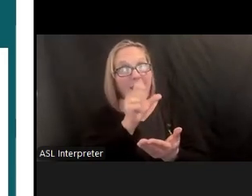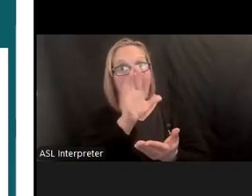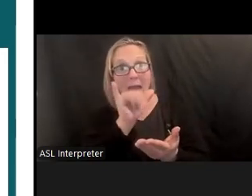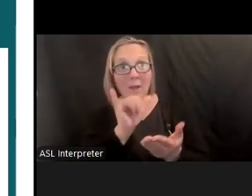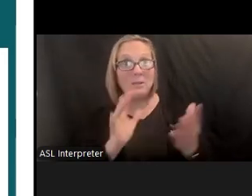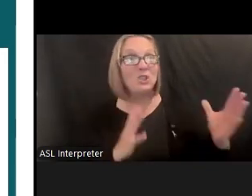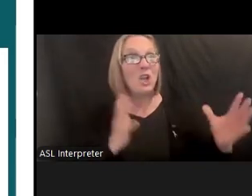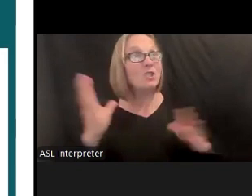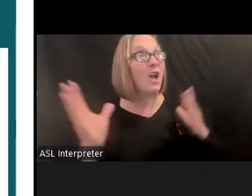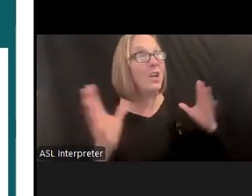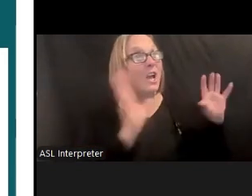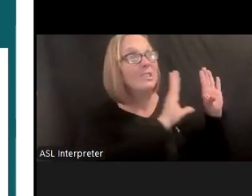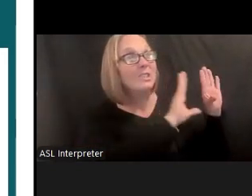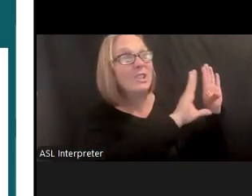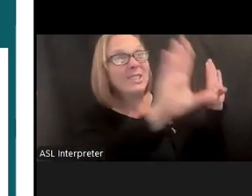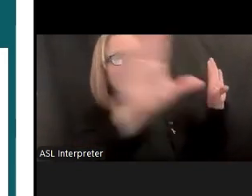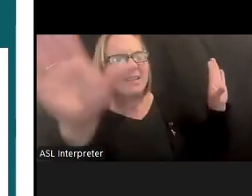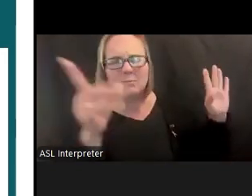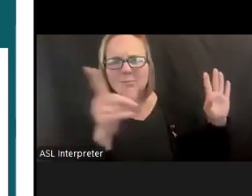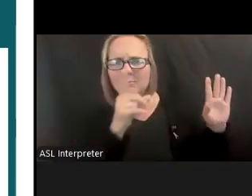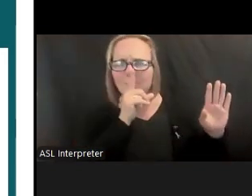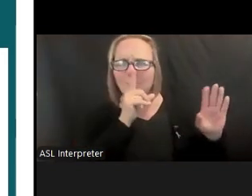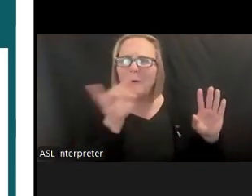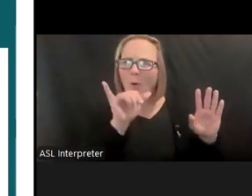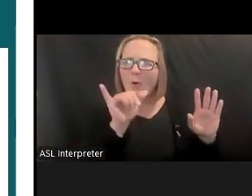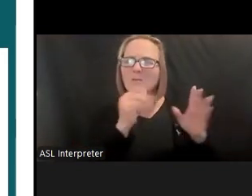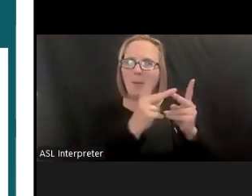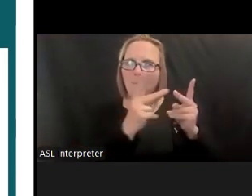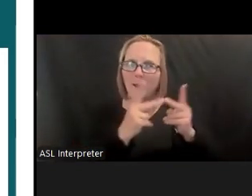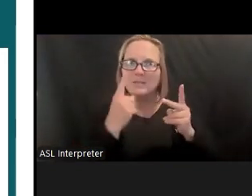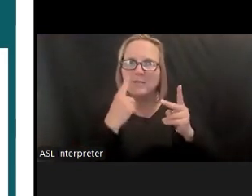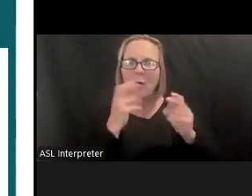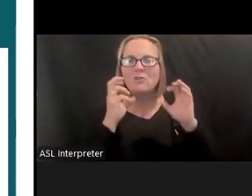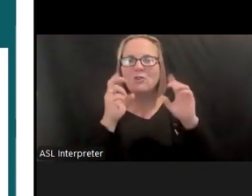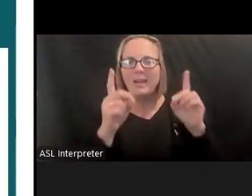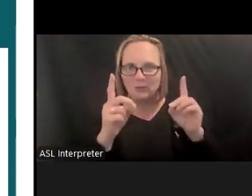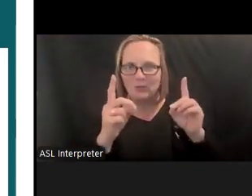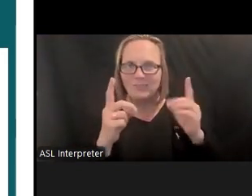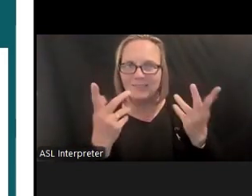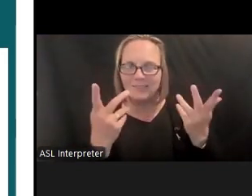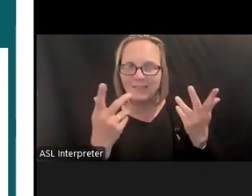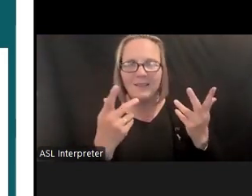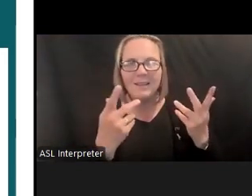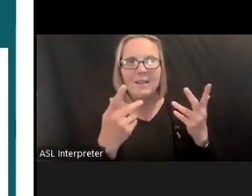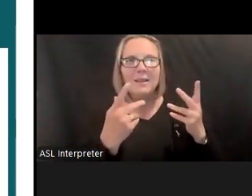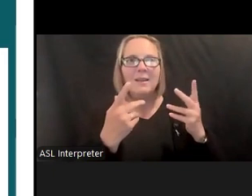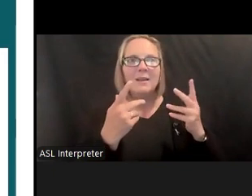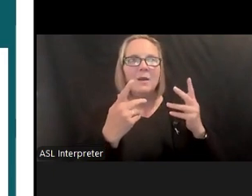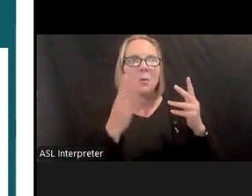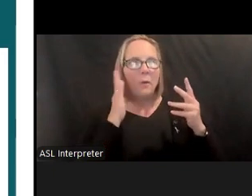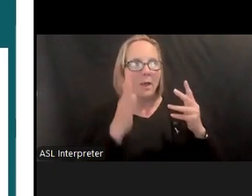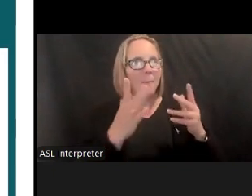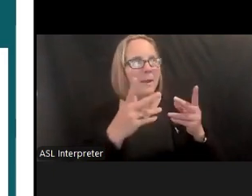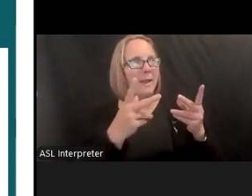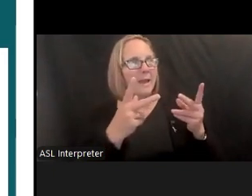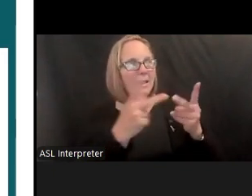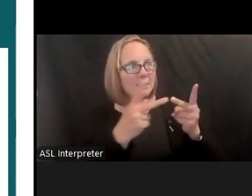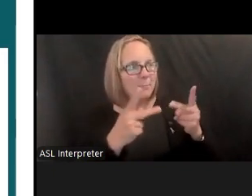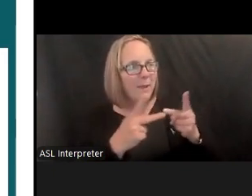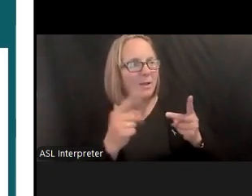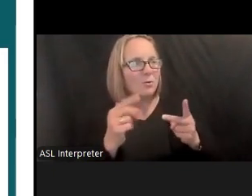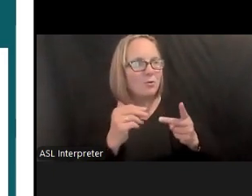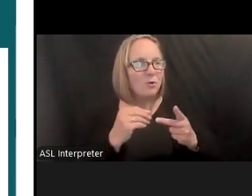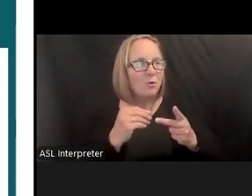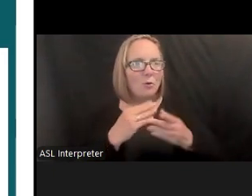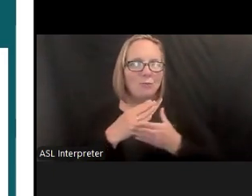gallery. It's also going to be an educational space that will be used to share with the community, where